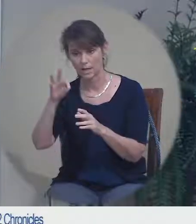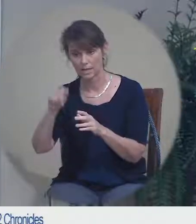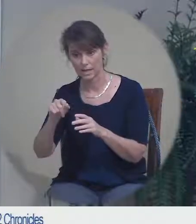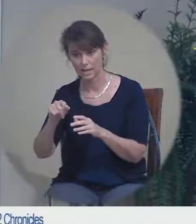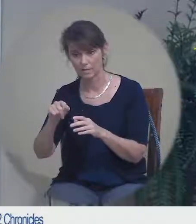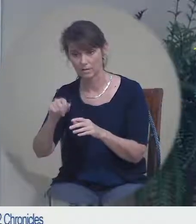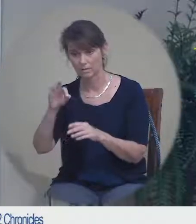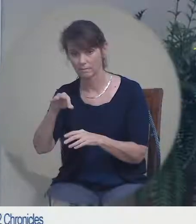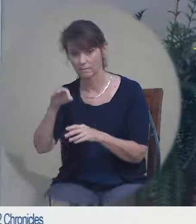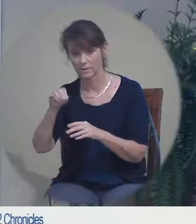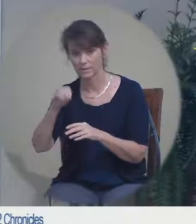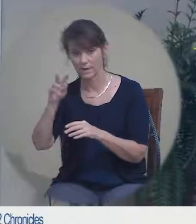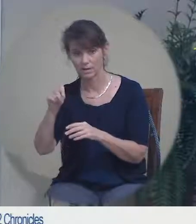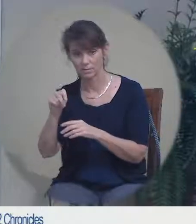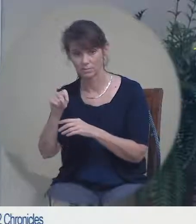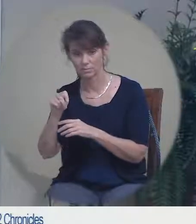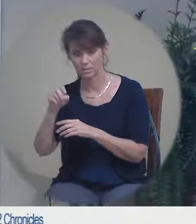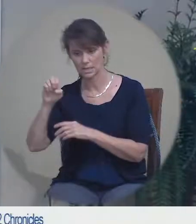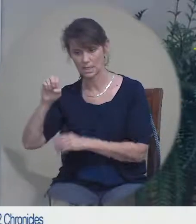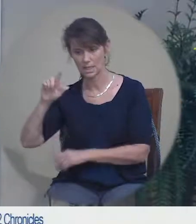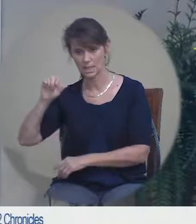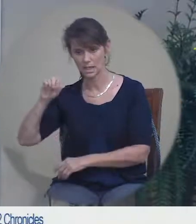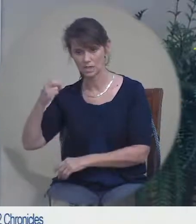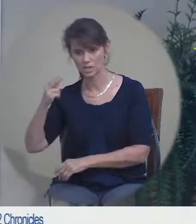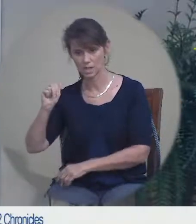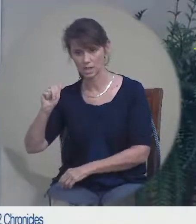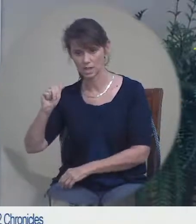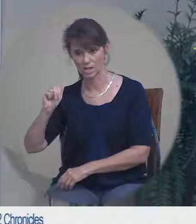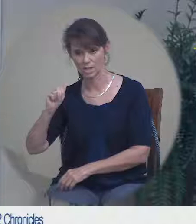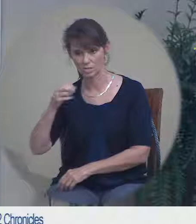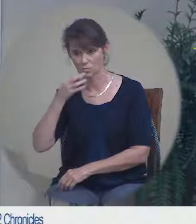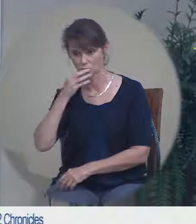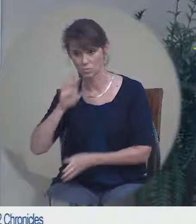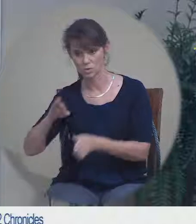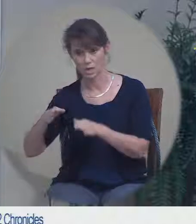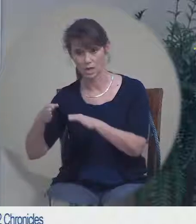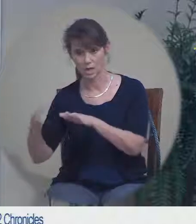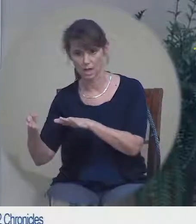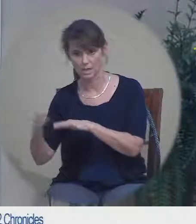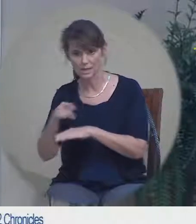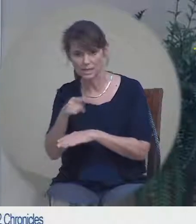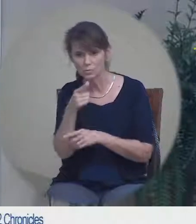he's sick and on his deathbed, what's he go and do?